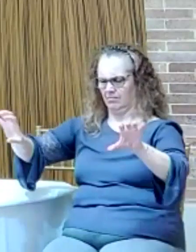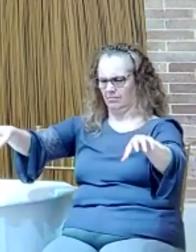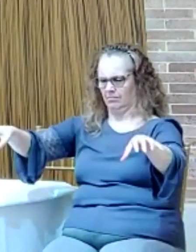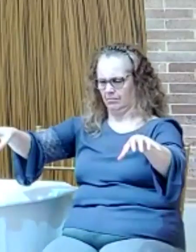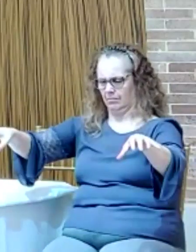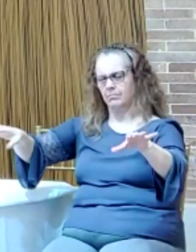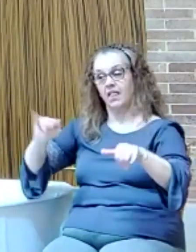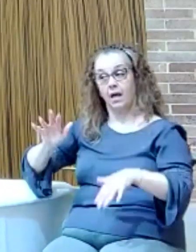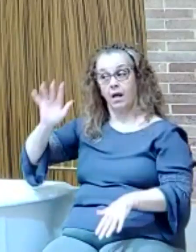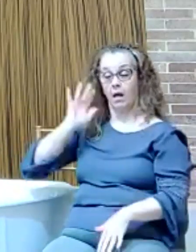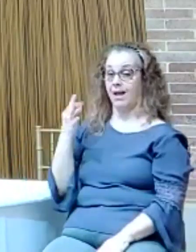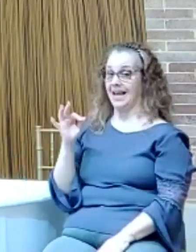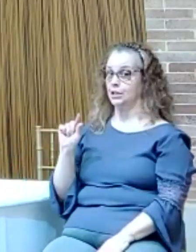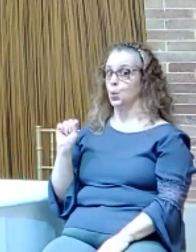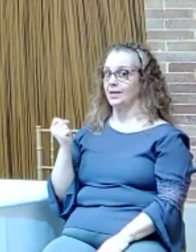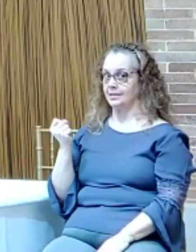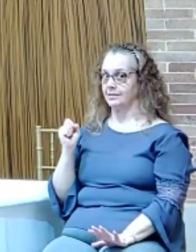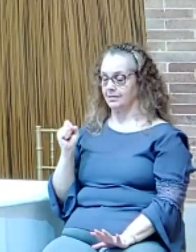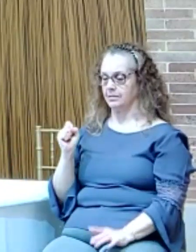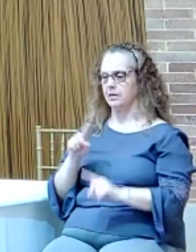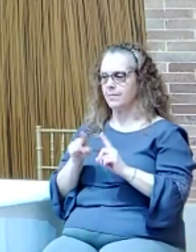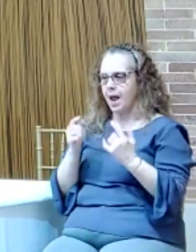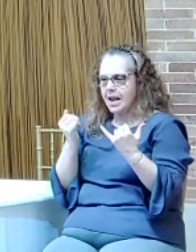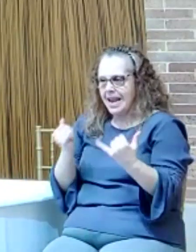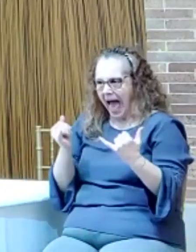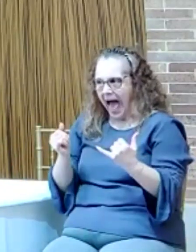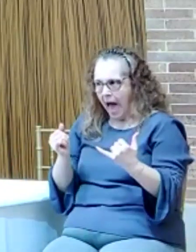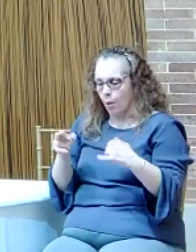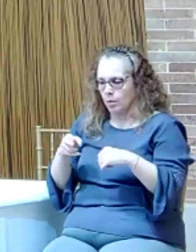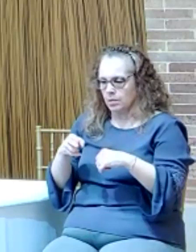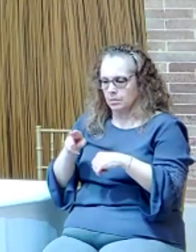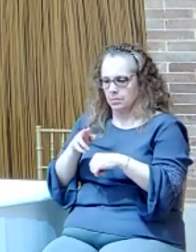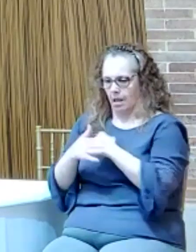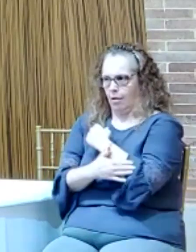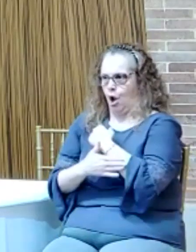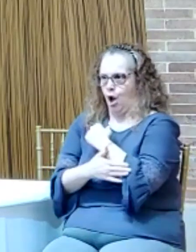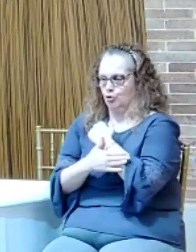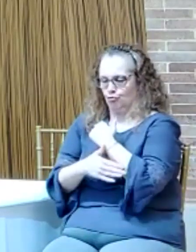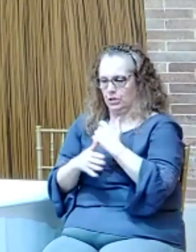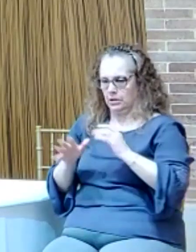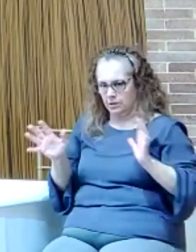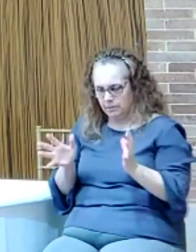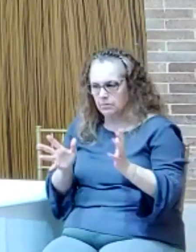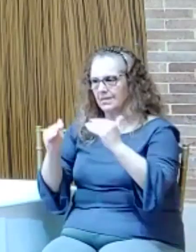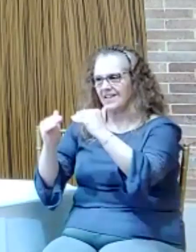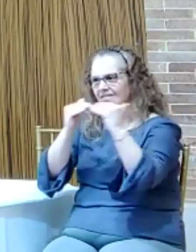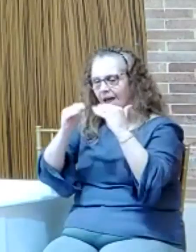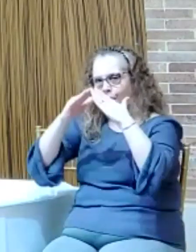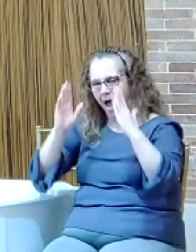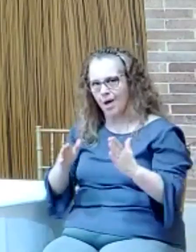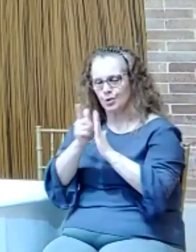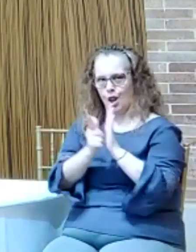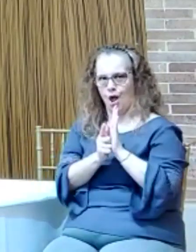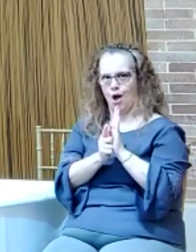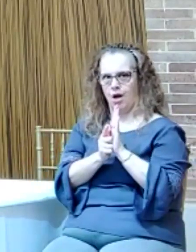forward Nations pushing for a National Fair Housing law 5 56 years ago uh this